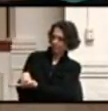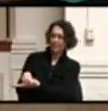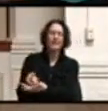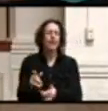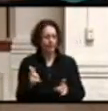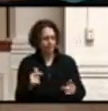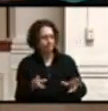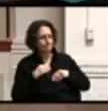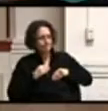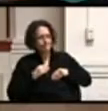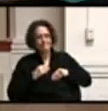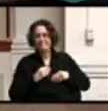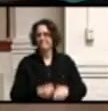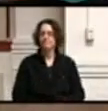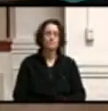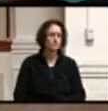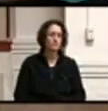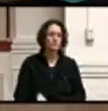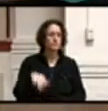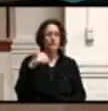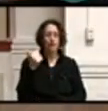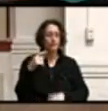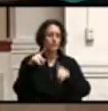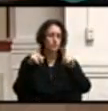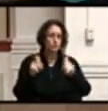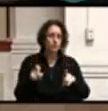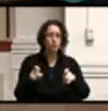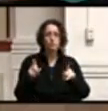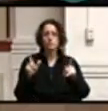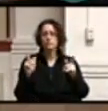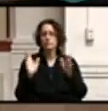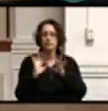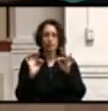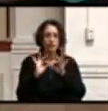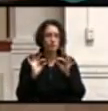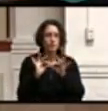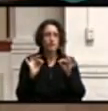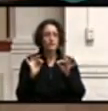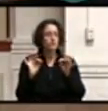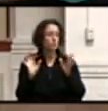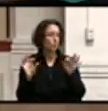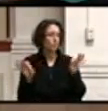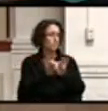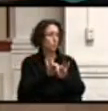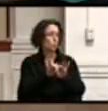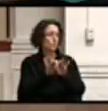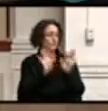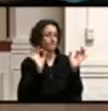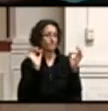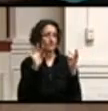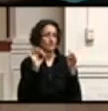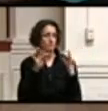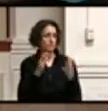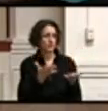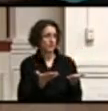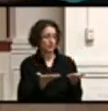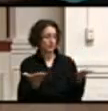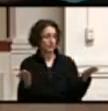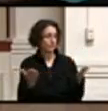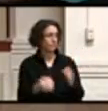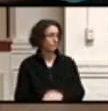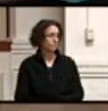Any other questions or comments or any other significant issues to relate to the design